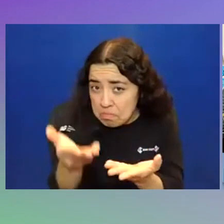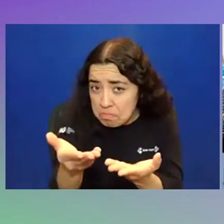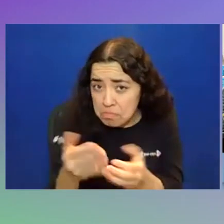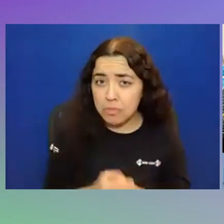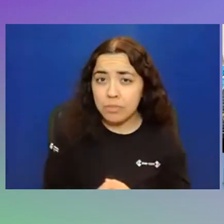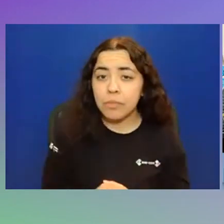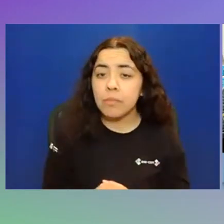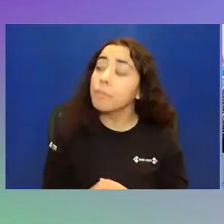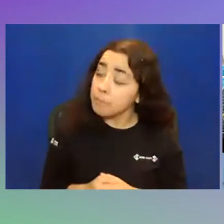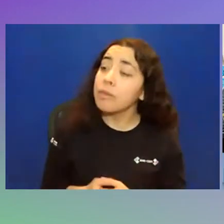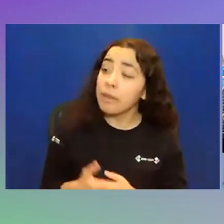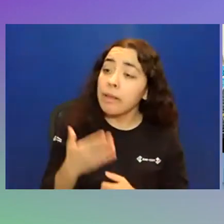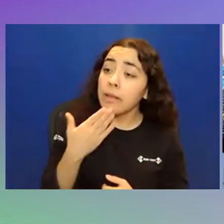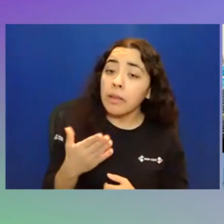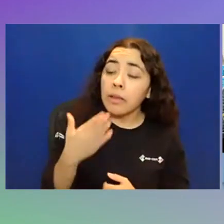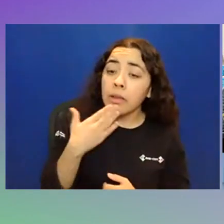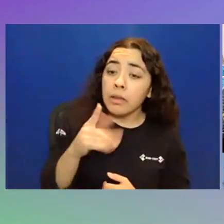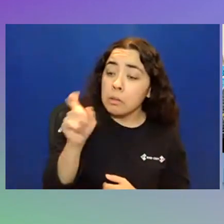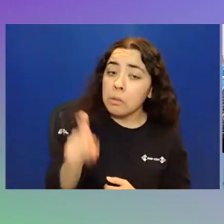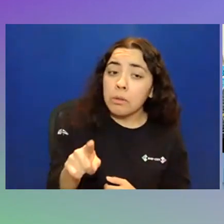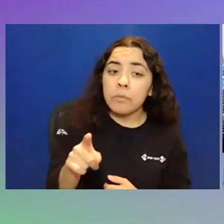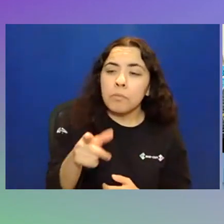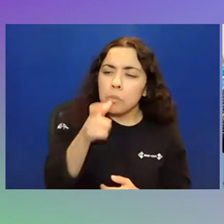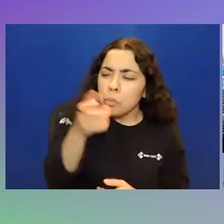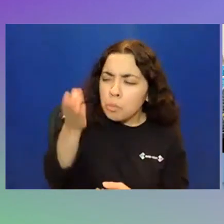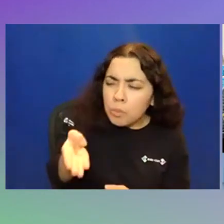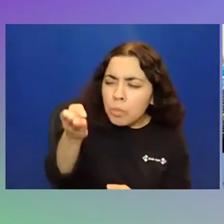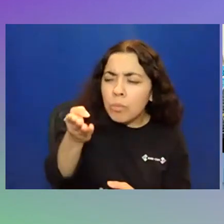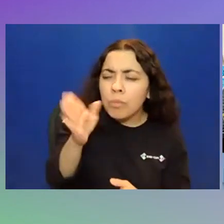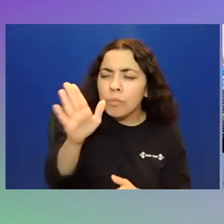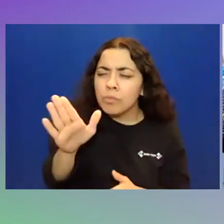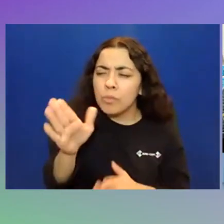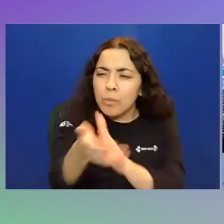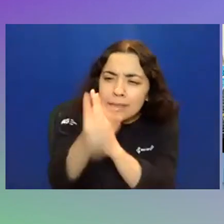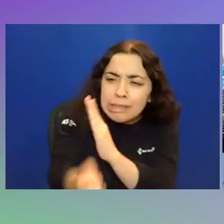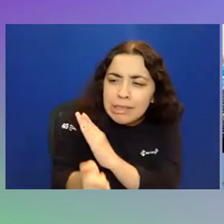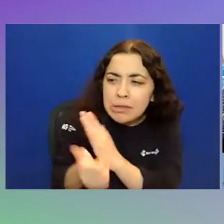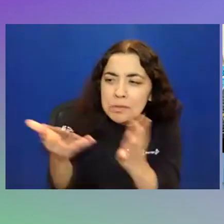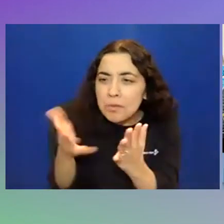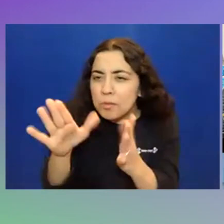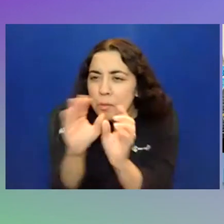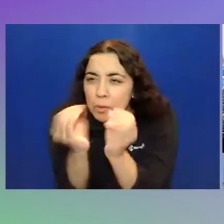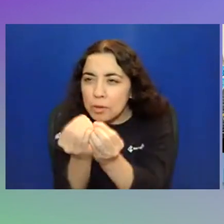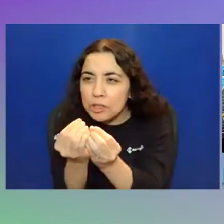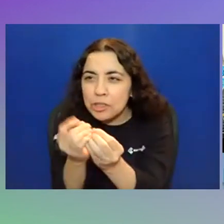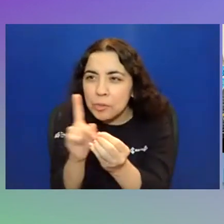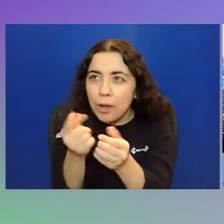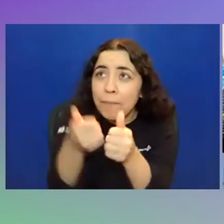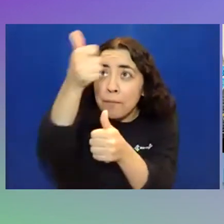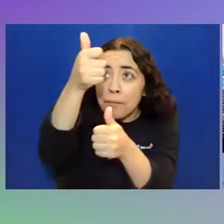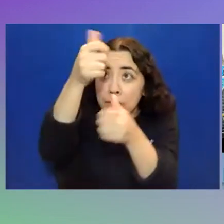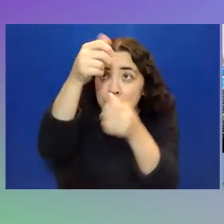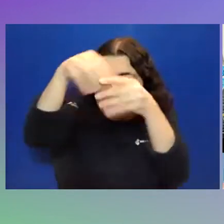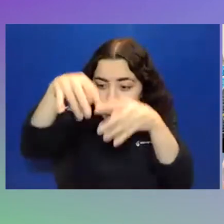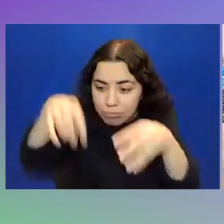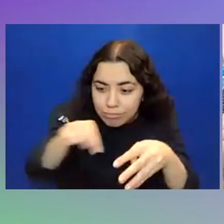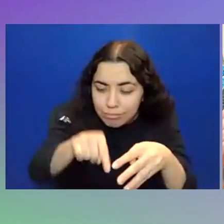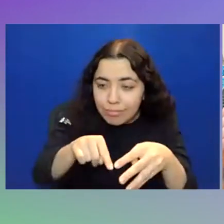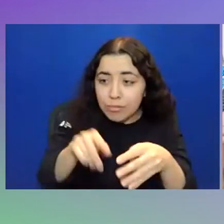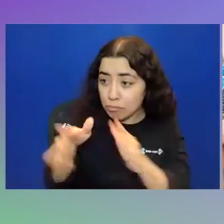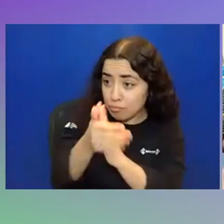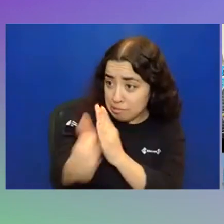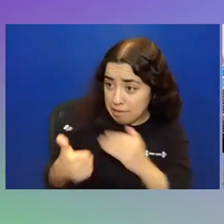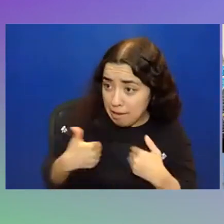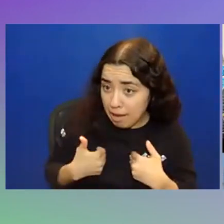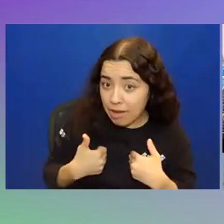you are, where you sit on the organization, what are your current skill sets, right? Because that's where you're going to find the most success out of the gate. Like I said, if you're in